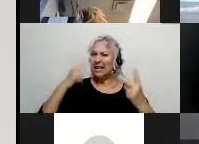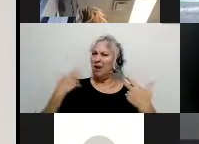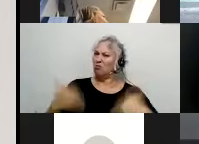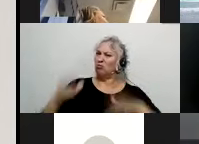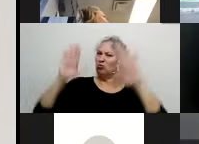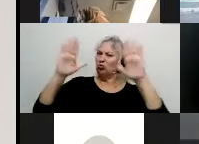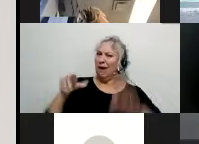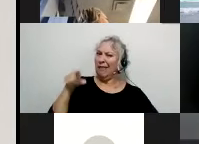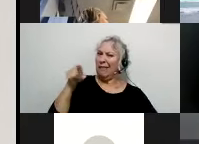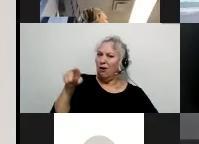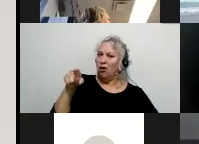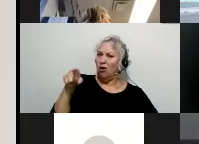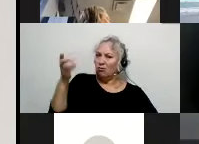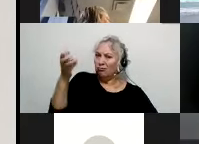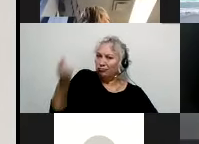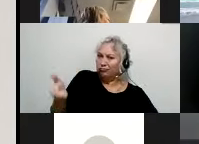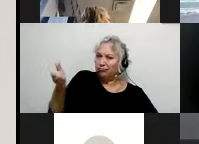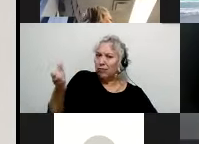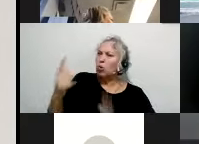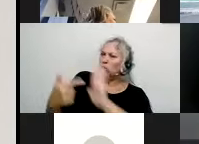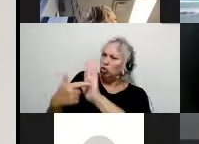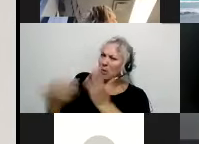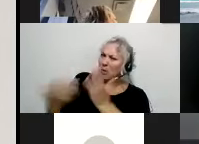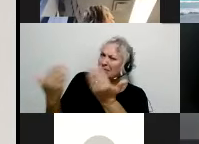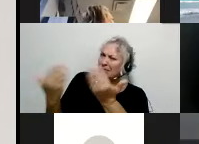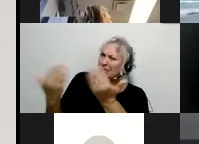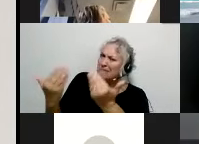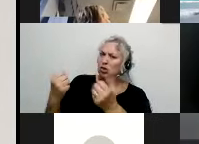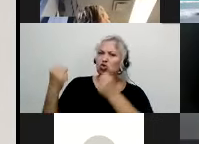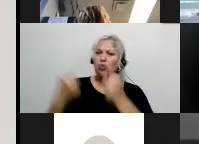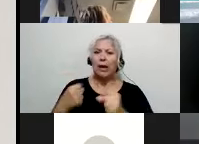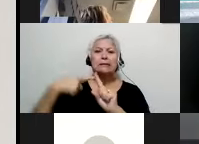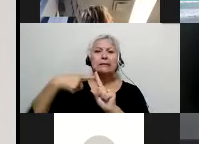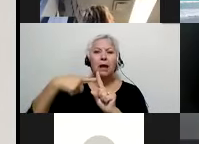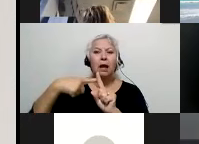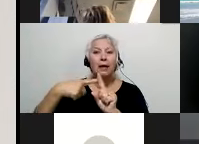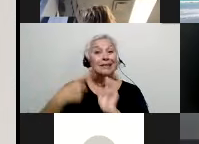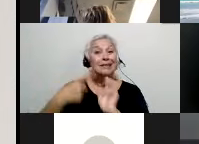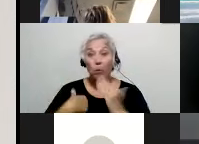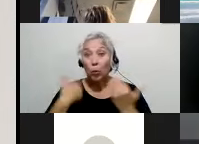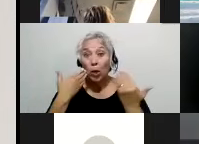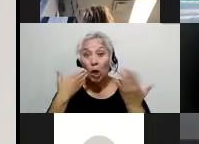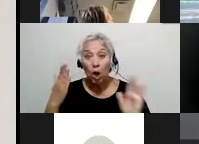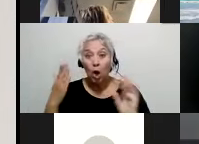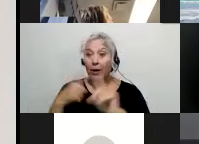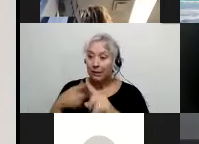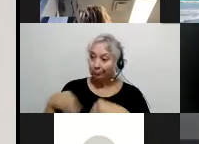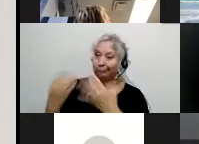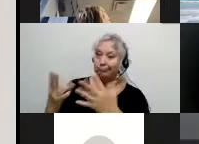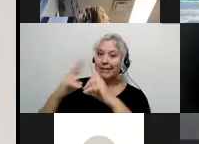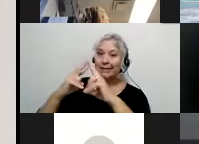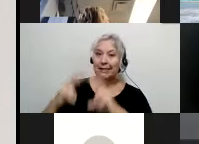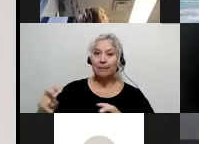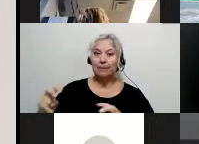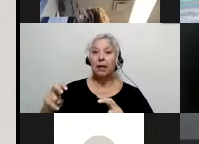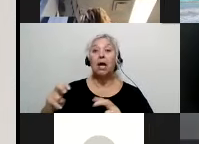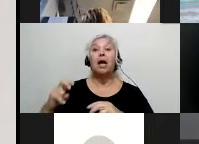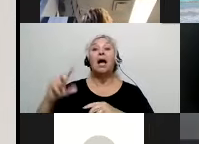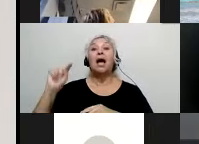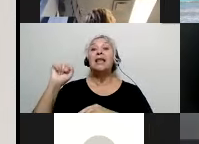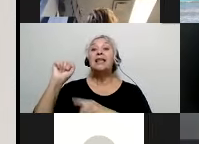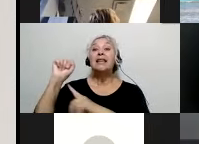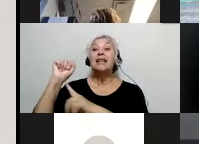is too. I want somebody to show me her strengths. And sometimes we don't know those strengths until we give them an assessment. And so the TAG will